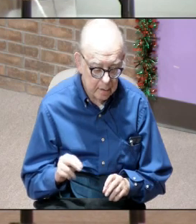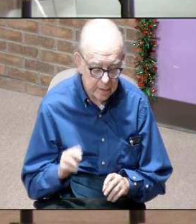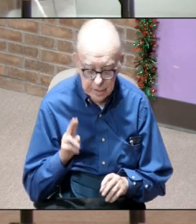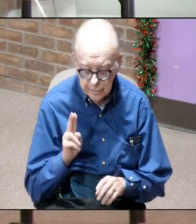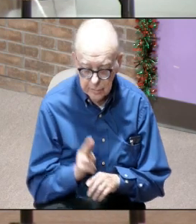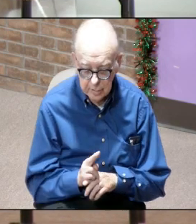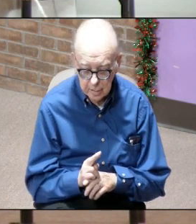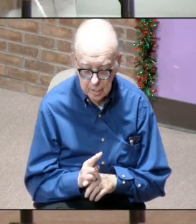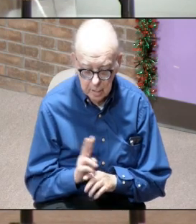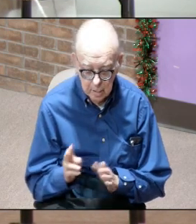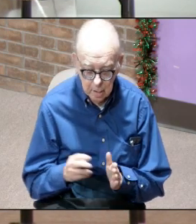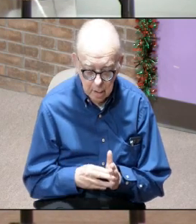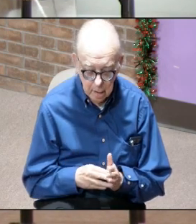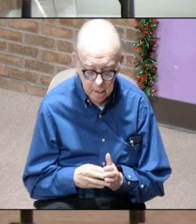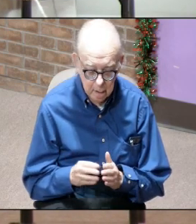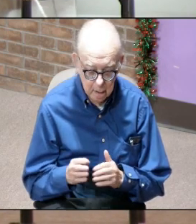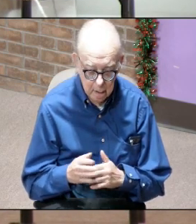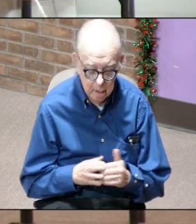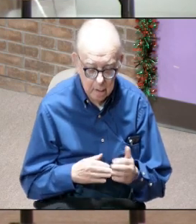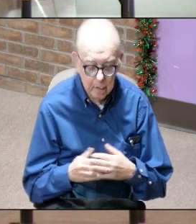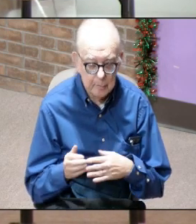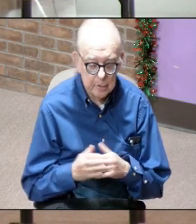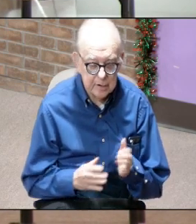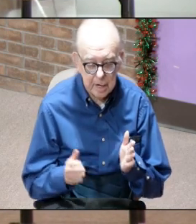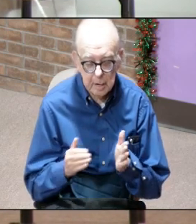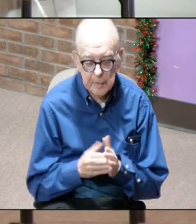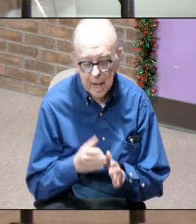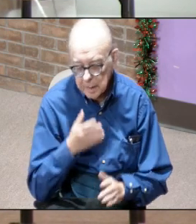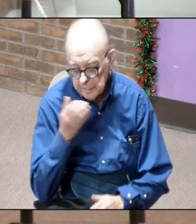look. And it's called building back better.